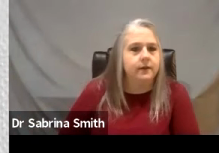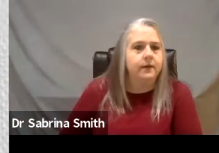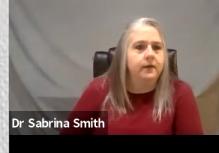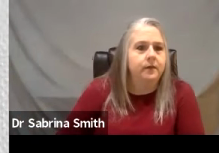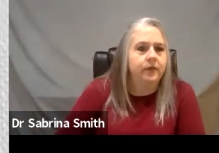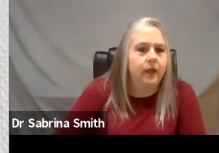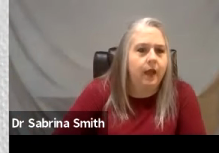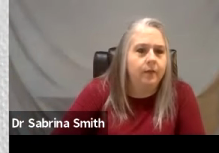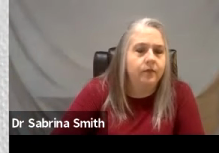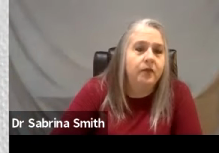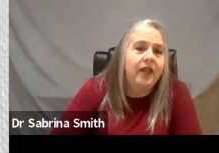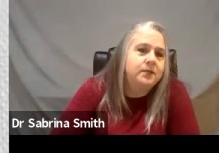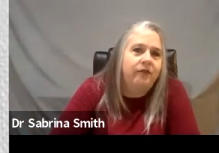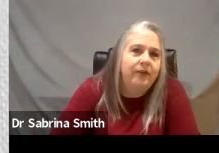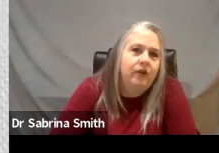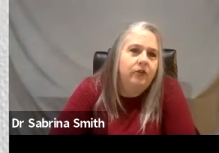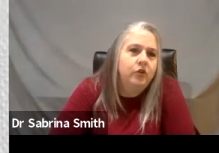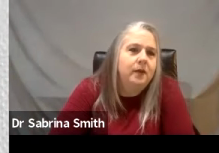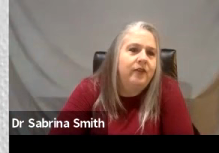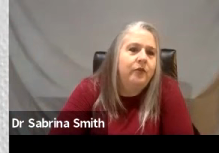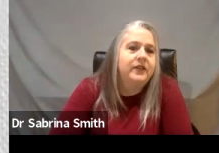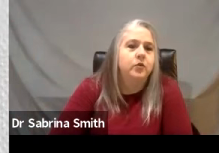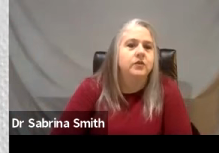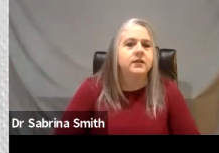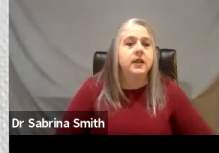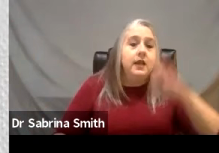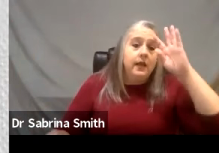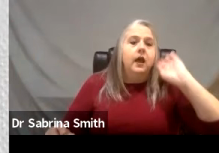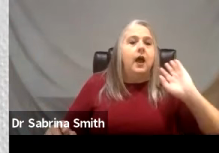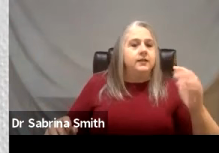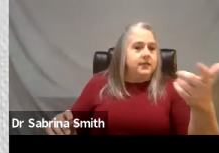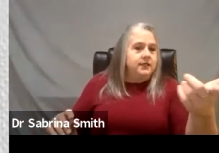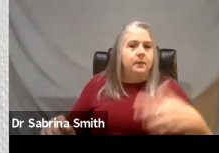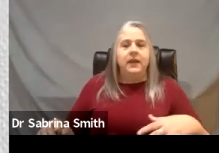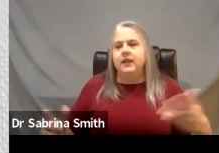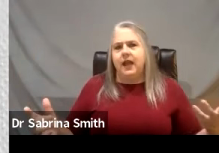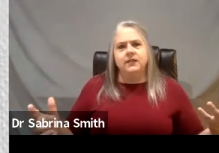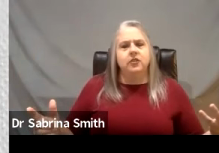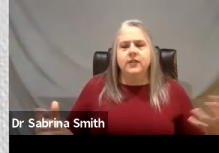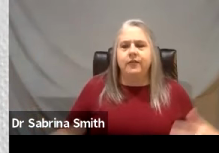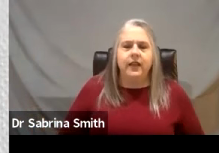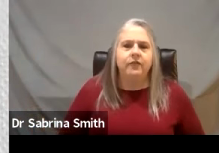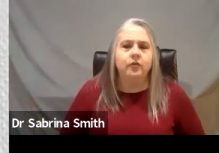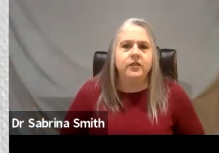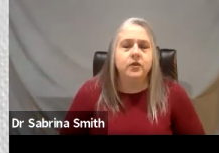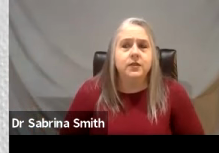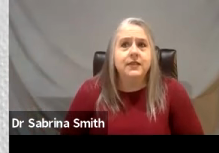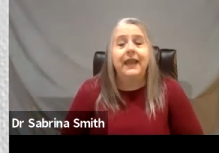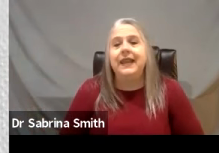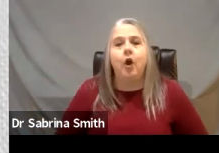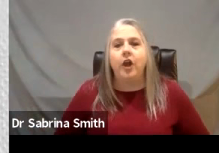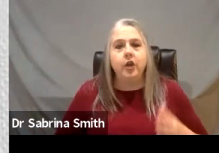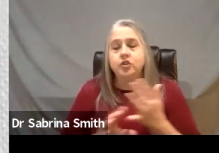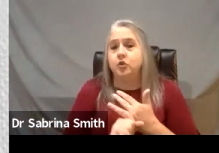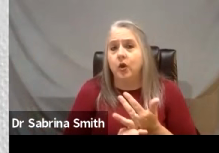goes. But that's my favorite. Those are my favorite resources. DCMP, yes, they definitely have good resources.